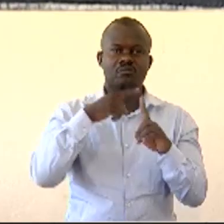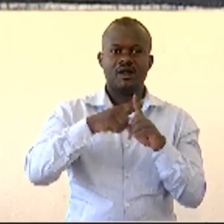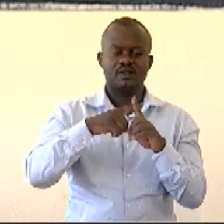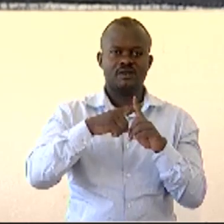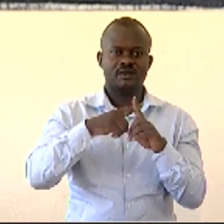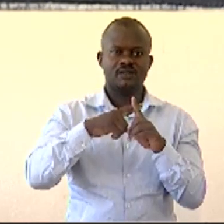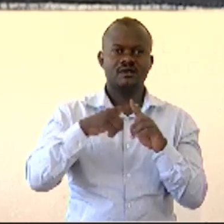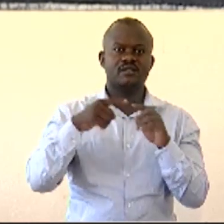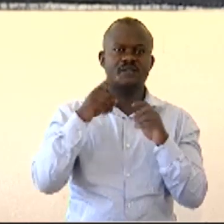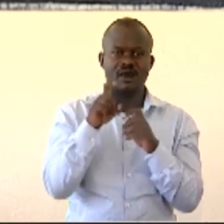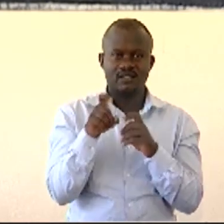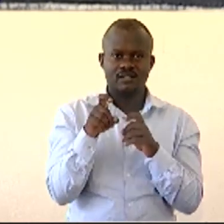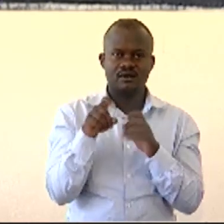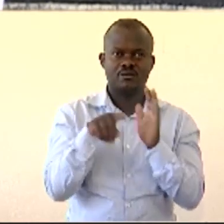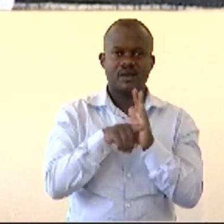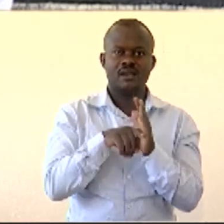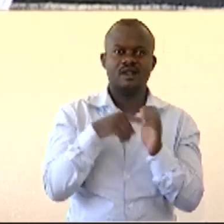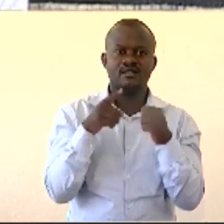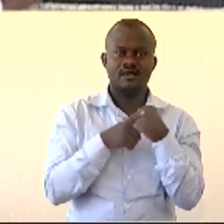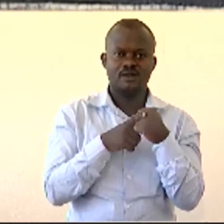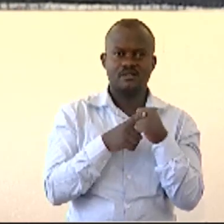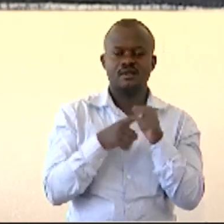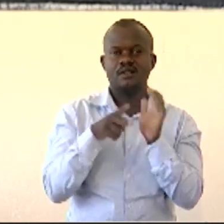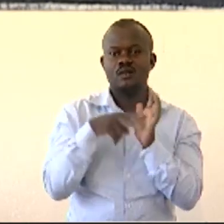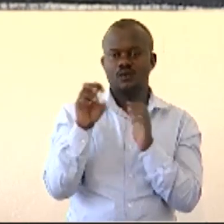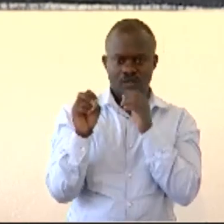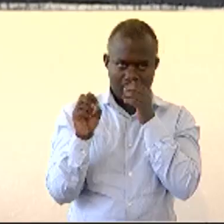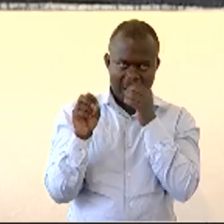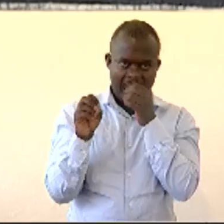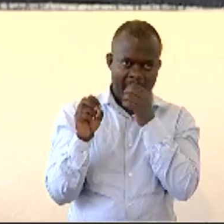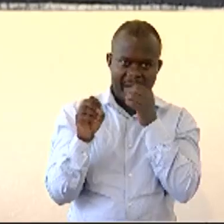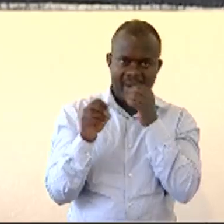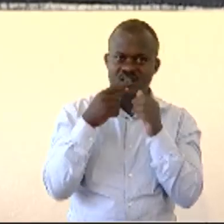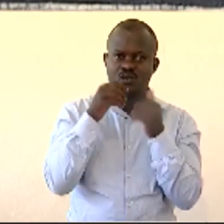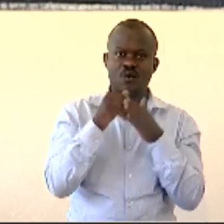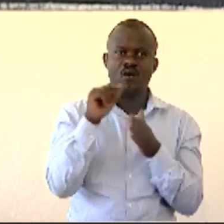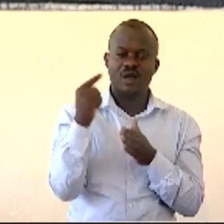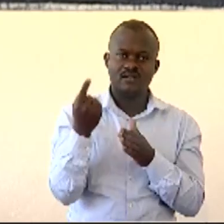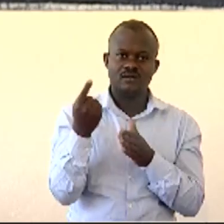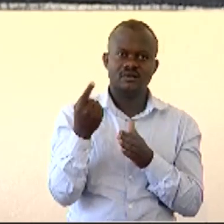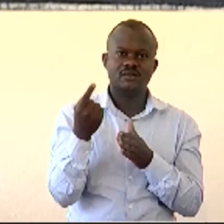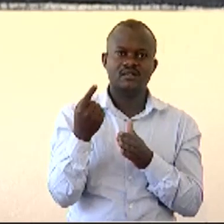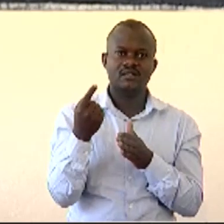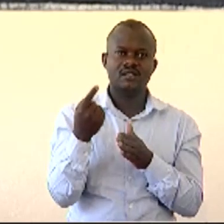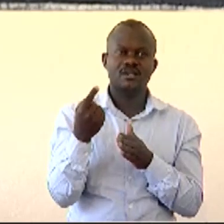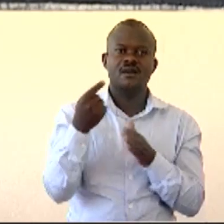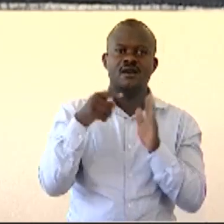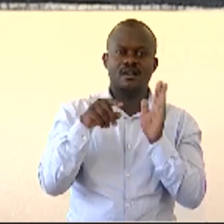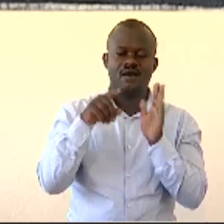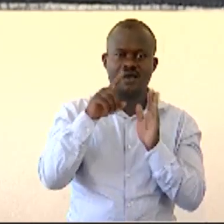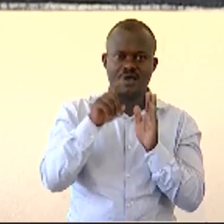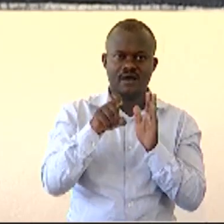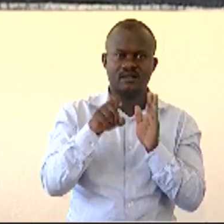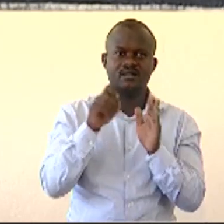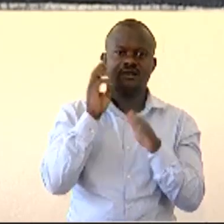plus X minus 6 is equal to 0. So 1 can get X direct.